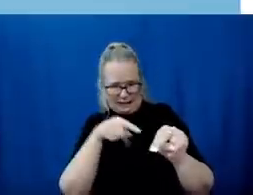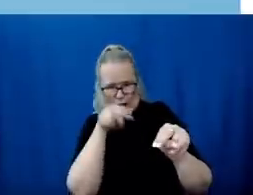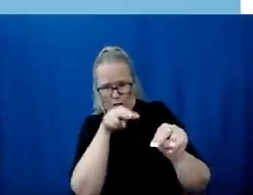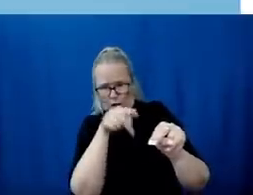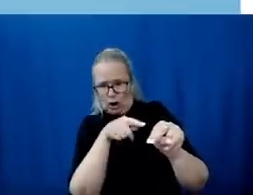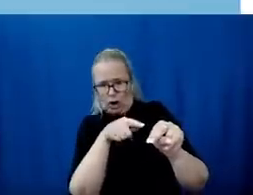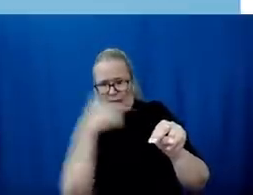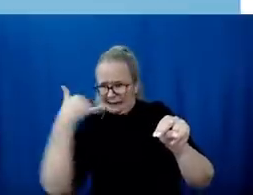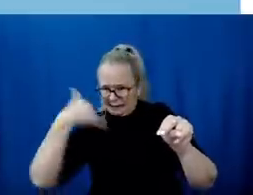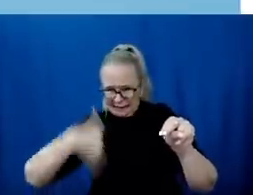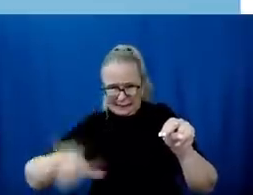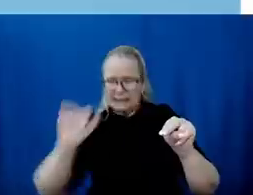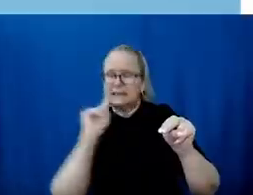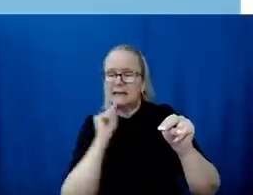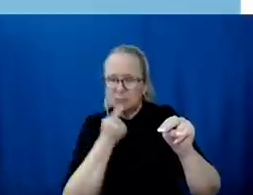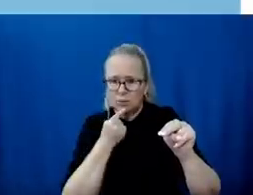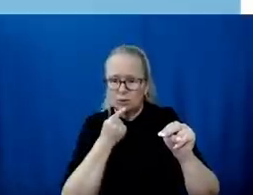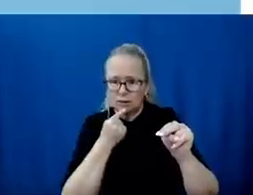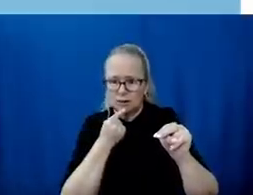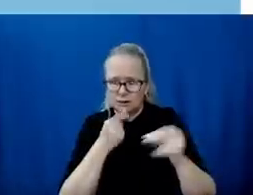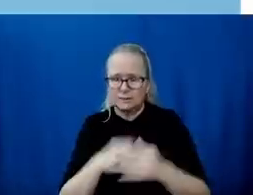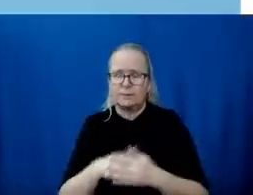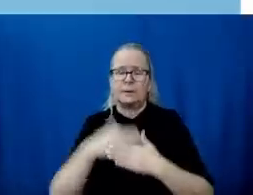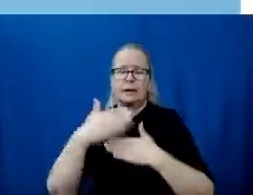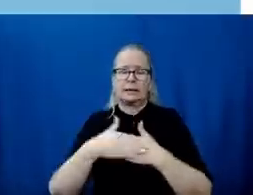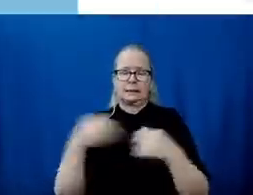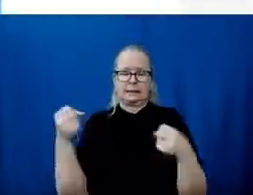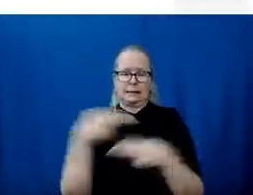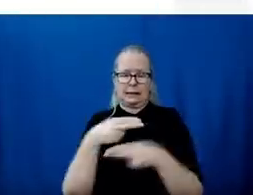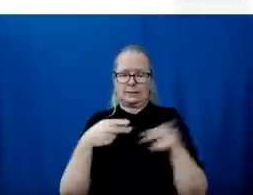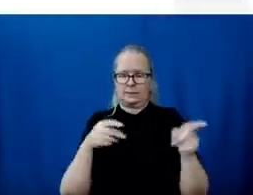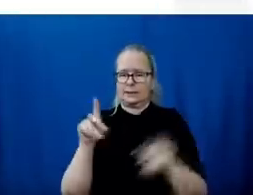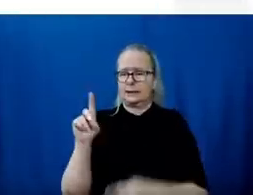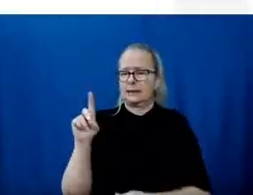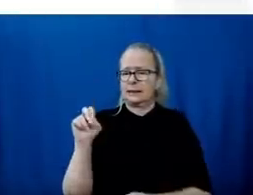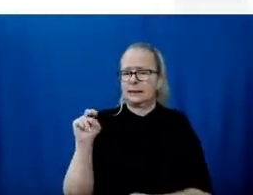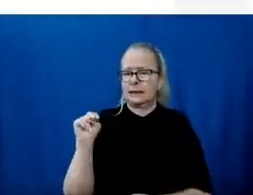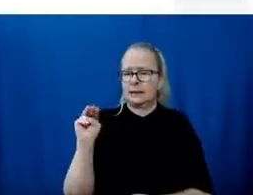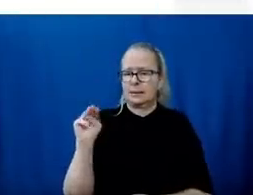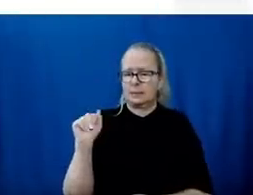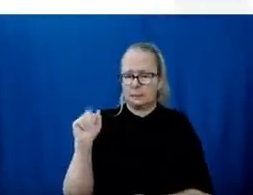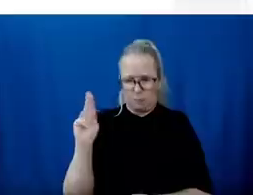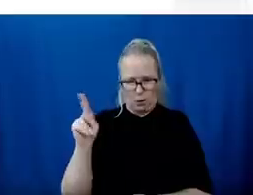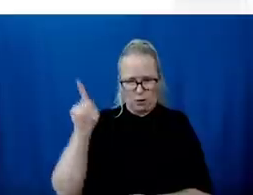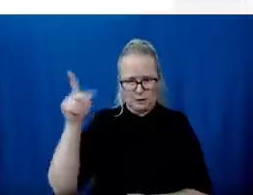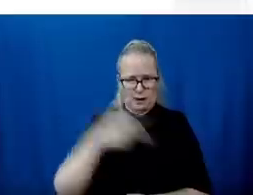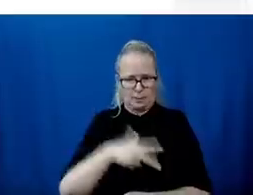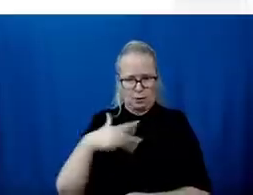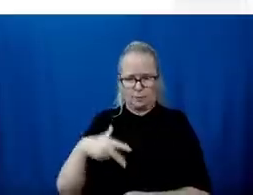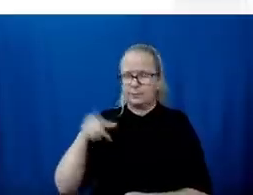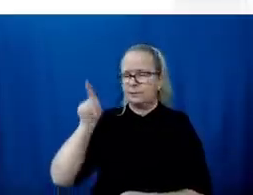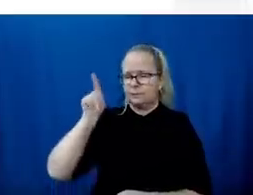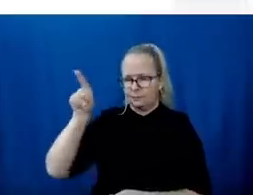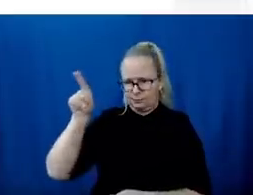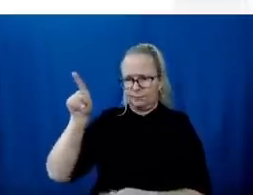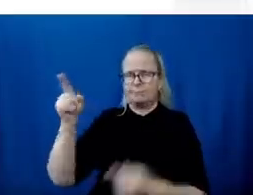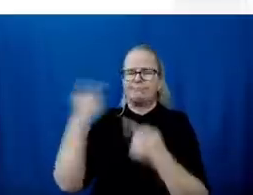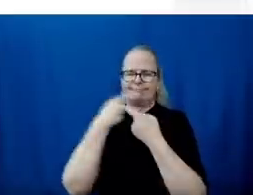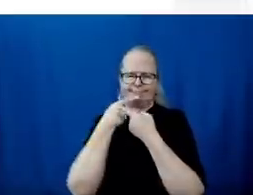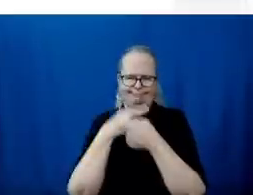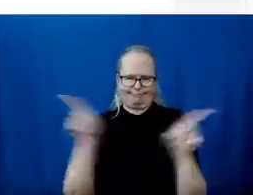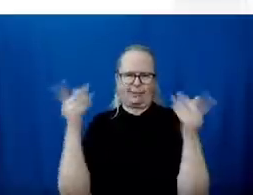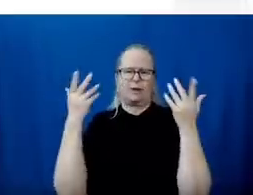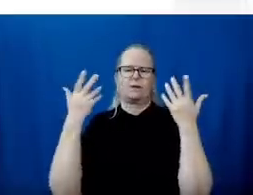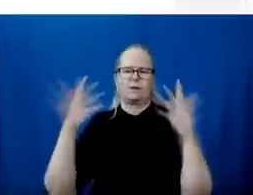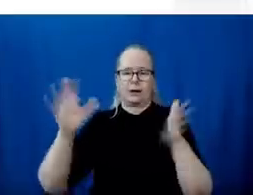continue to be in real trouble. Next slide, please. I just want to talk a little bit about Denmark. Denmark was in the news today because they've announced that on February